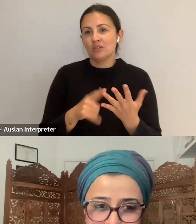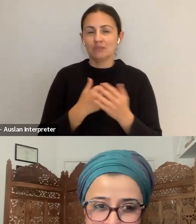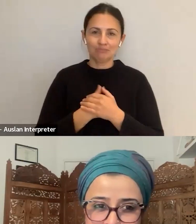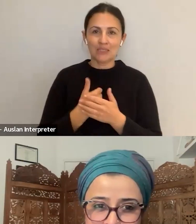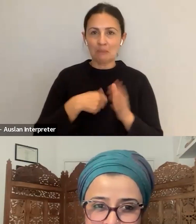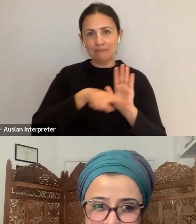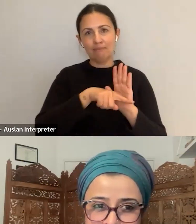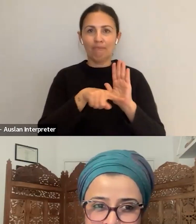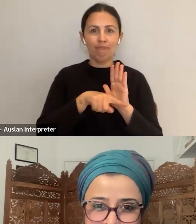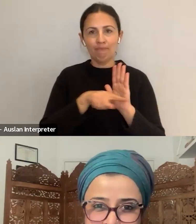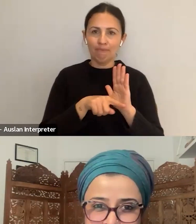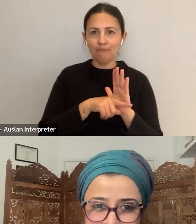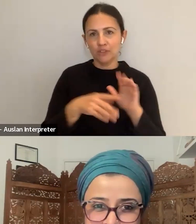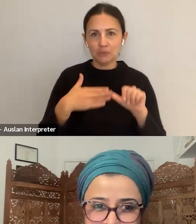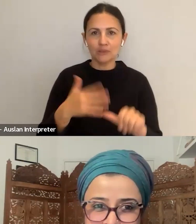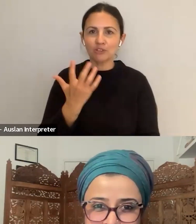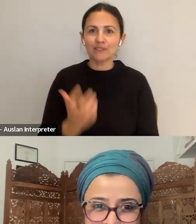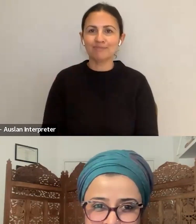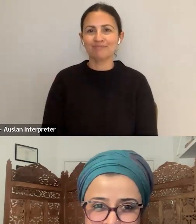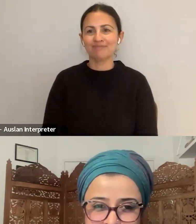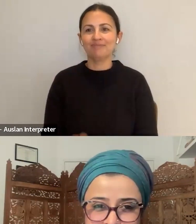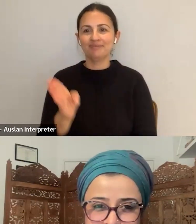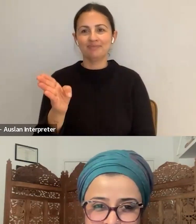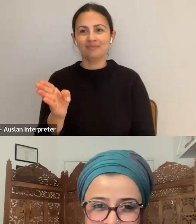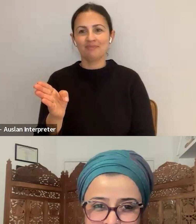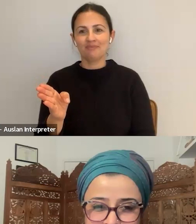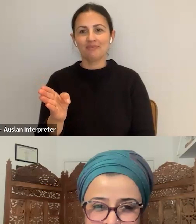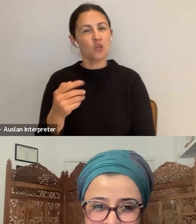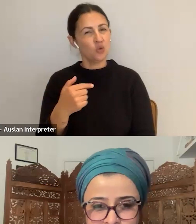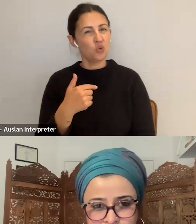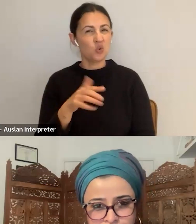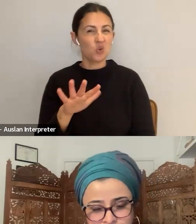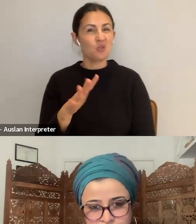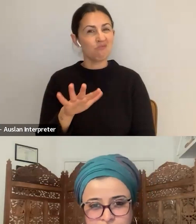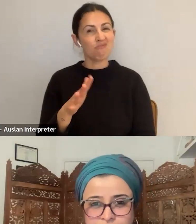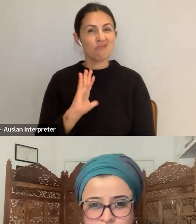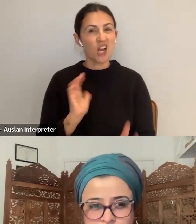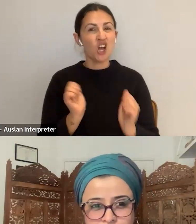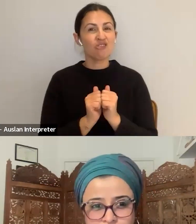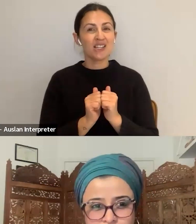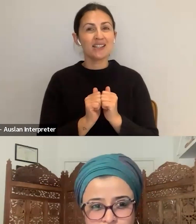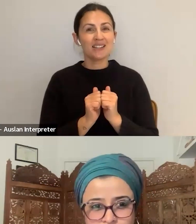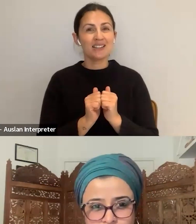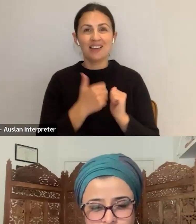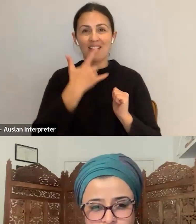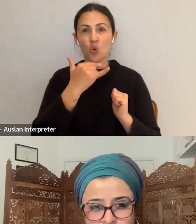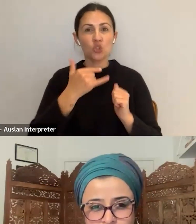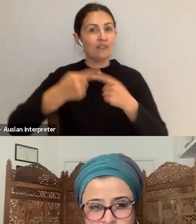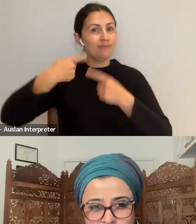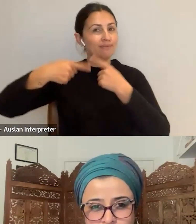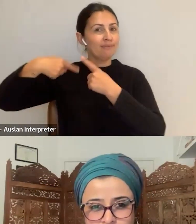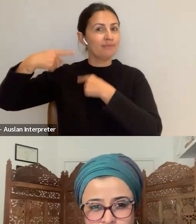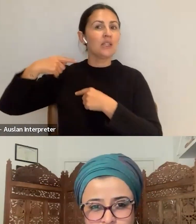that's all I have. Look, I don't know if I'm less cynical, but I also, I think that, again, historically, if we think about who has sat